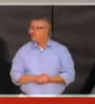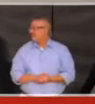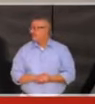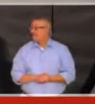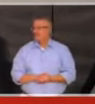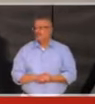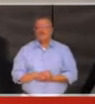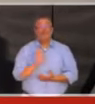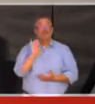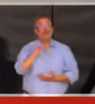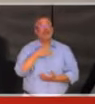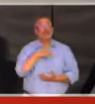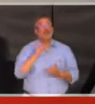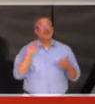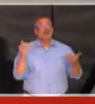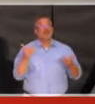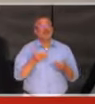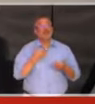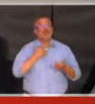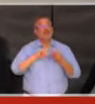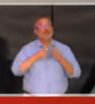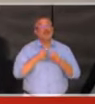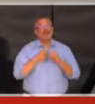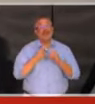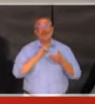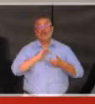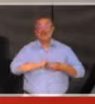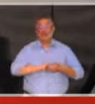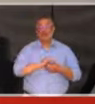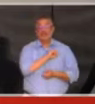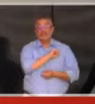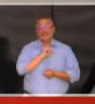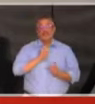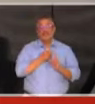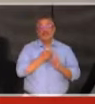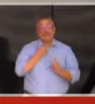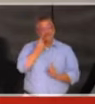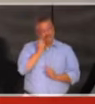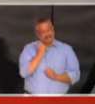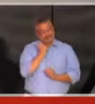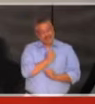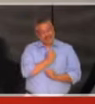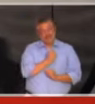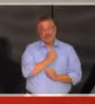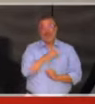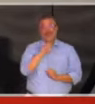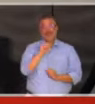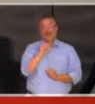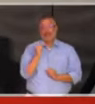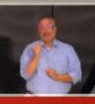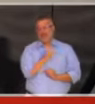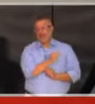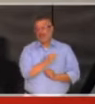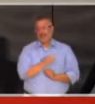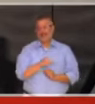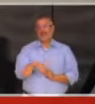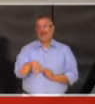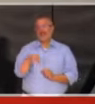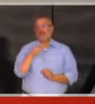So with that, I'd like to introduce my friend and colleague, a senator from just south of here in the heart of Los Angeles,